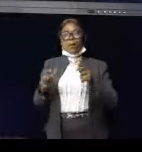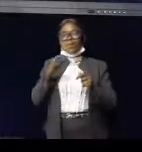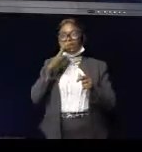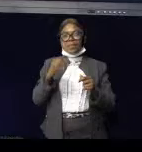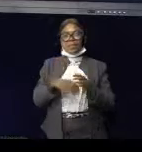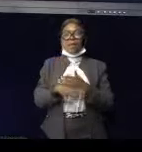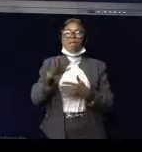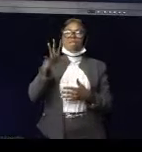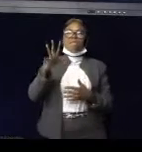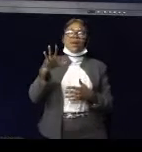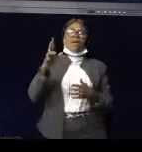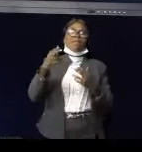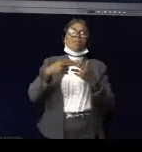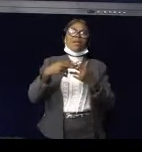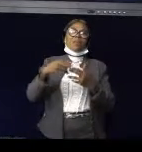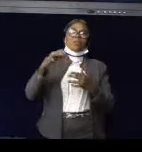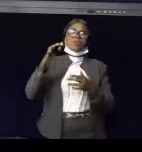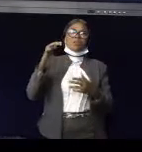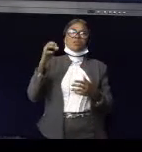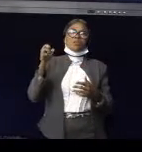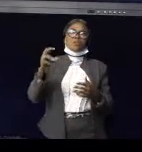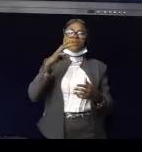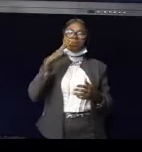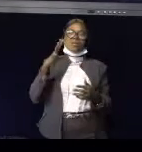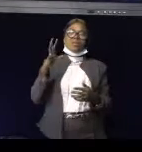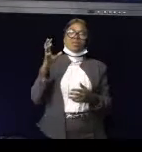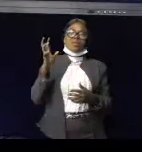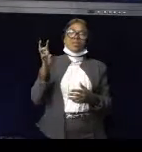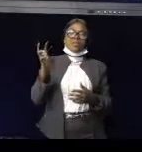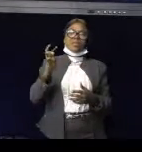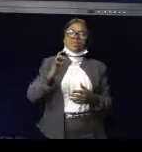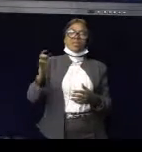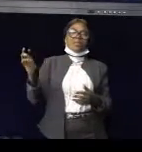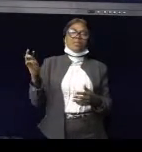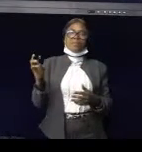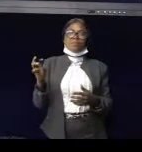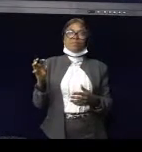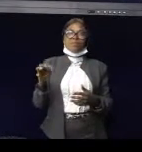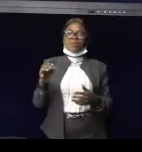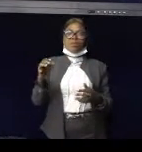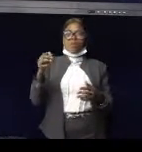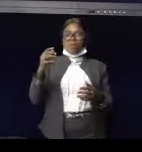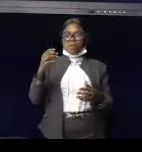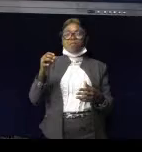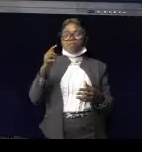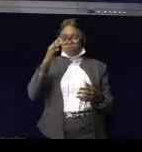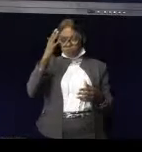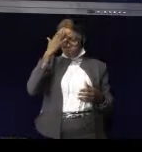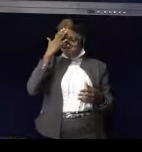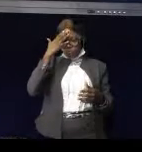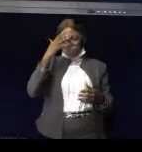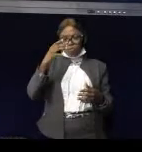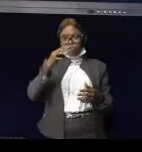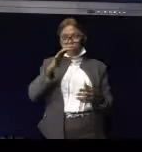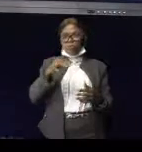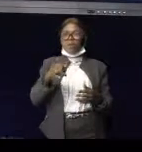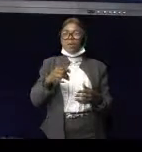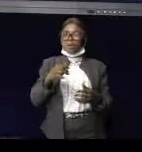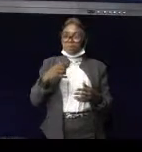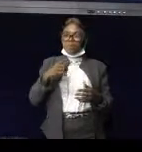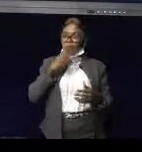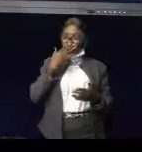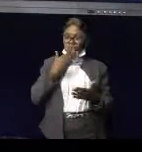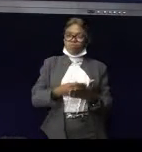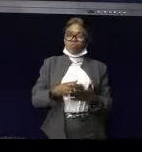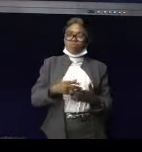girls in 12 places. 5 times 12 will be 60. Did you get that correctly? Of course you did, because you're a smart kid. There